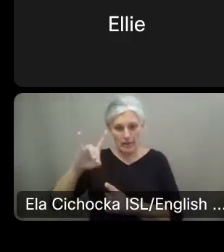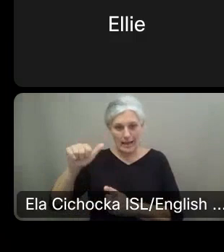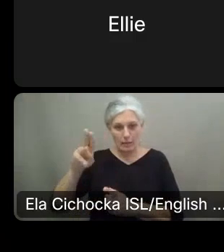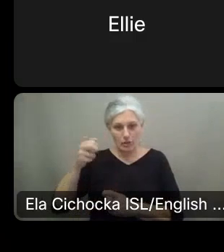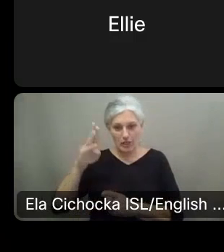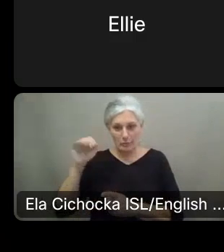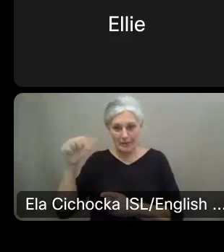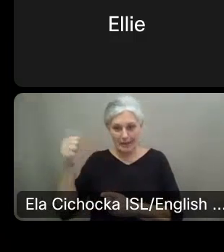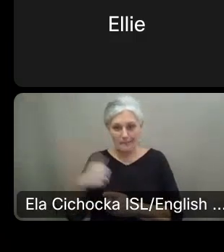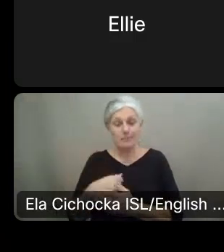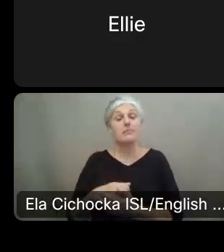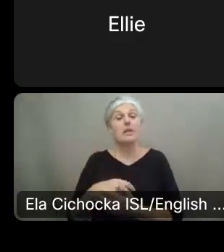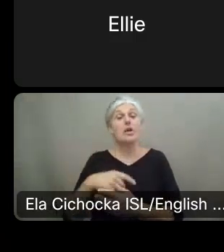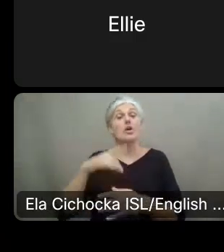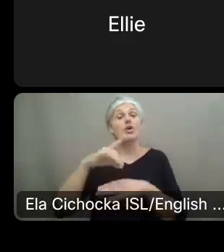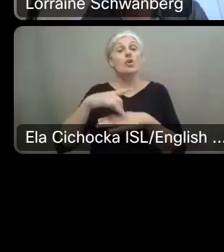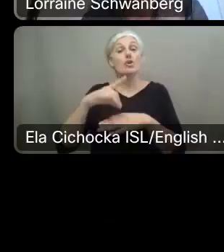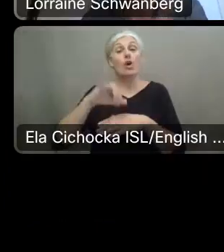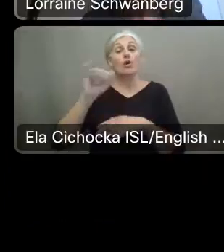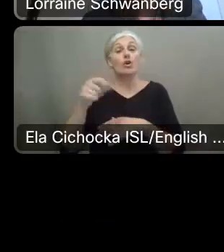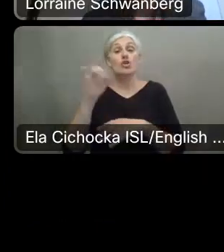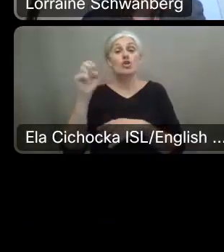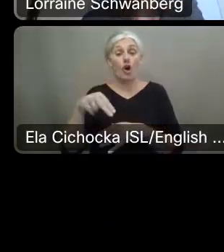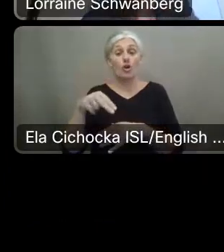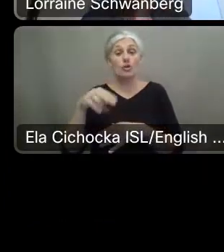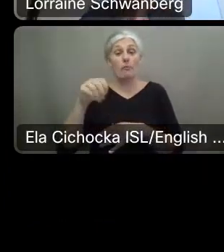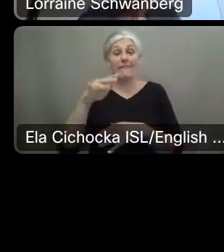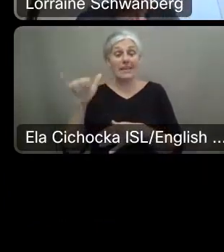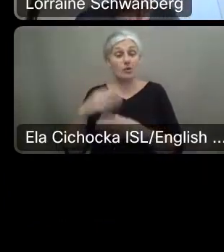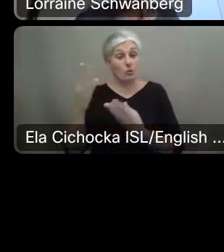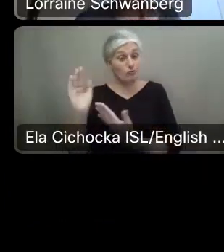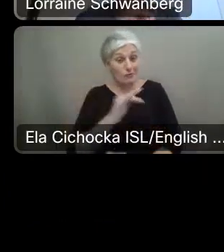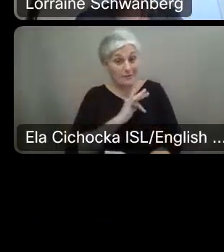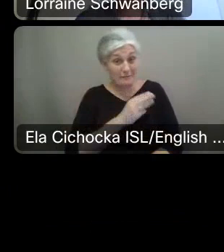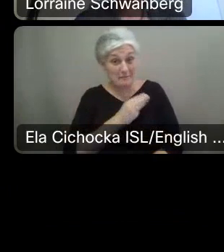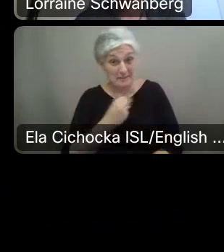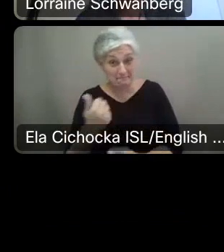Dr. John Murphy at this point. Next slide, please. John, do you want to introduce yourself?